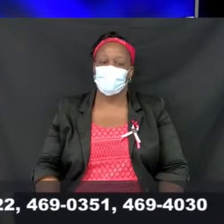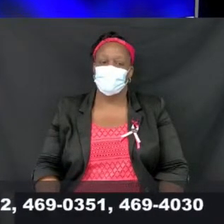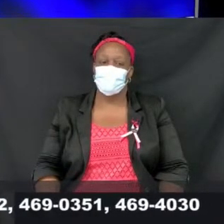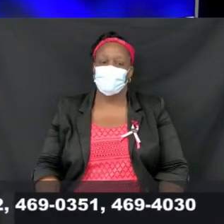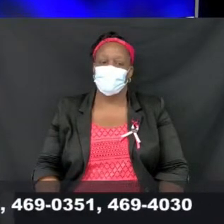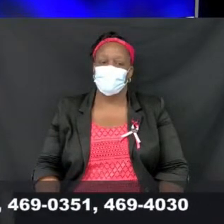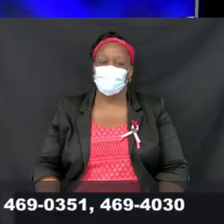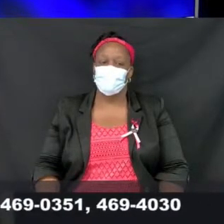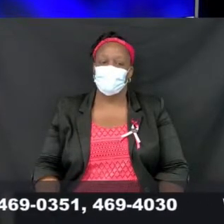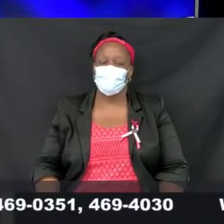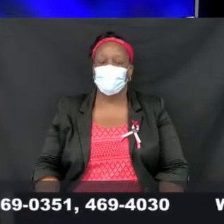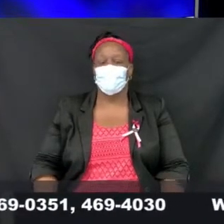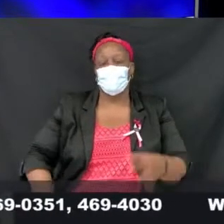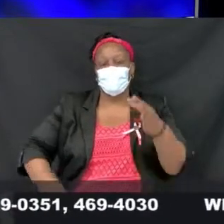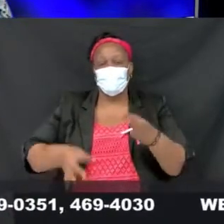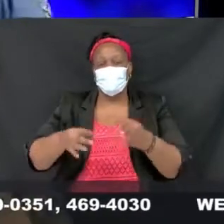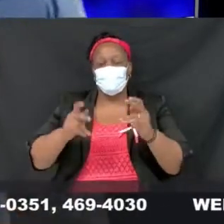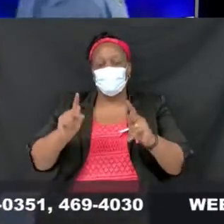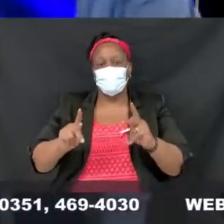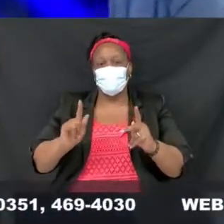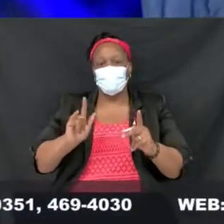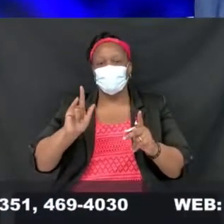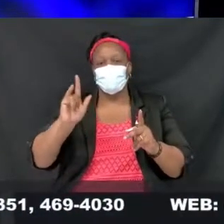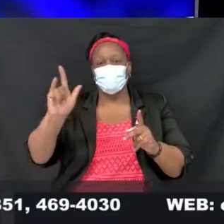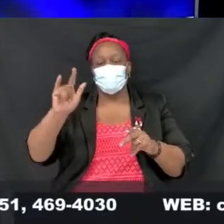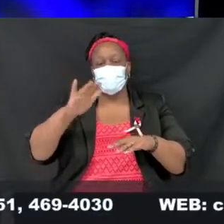Mr. Samuel?